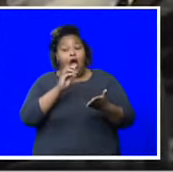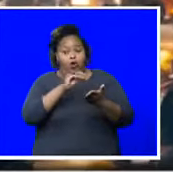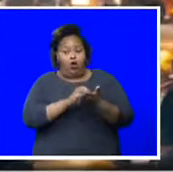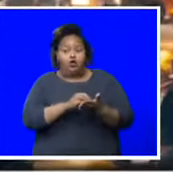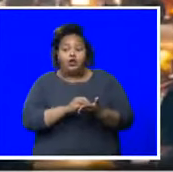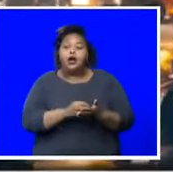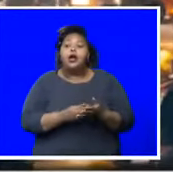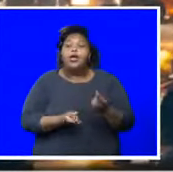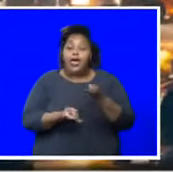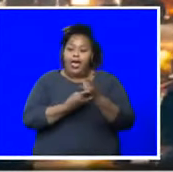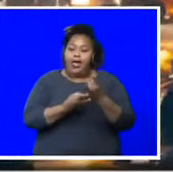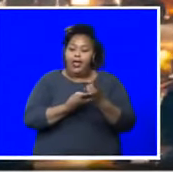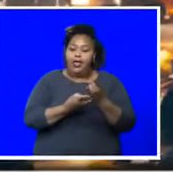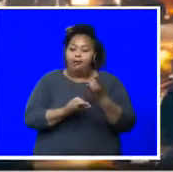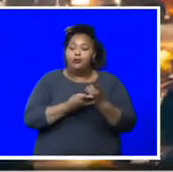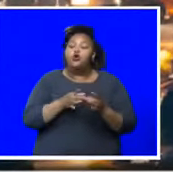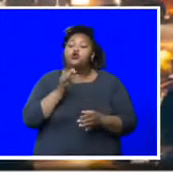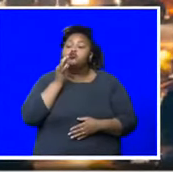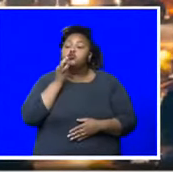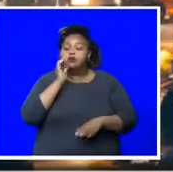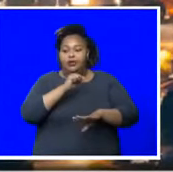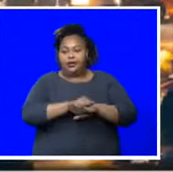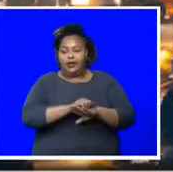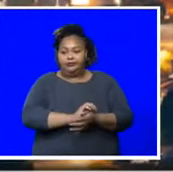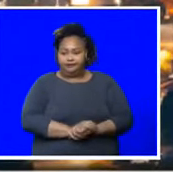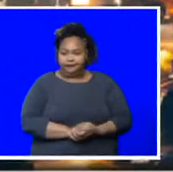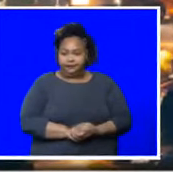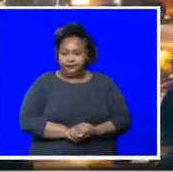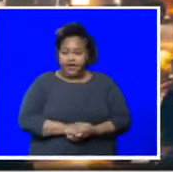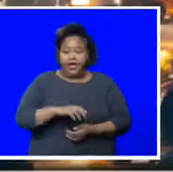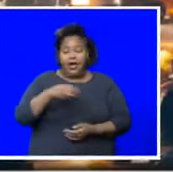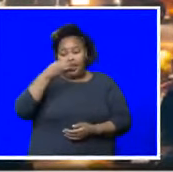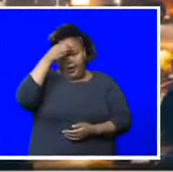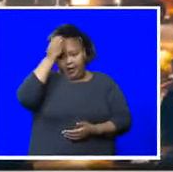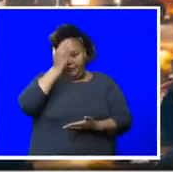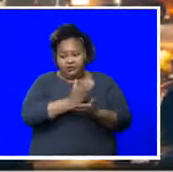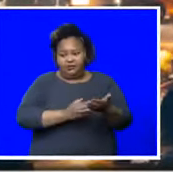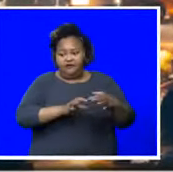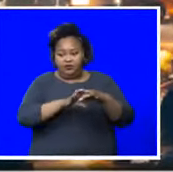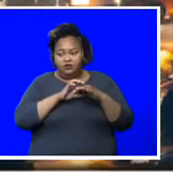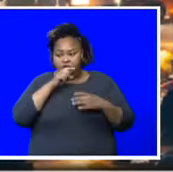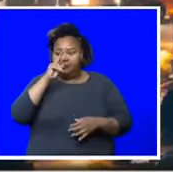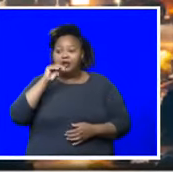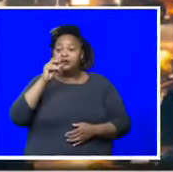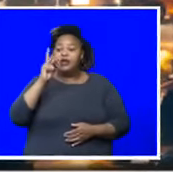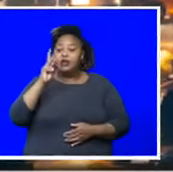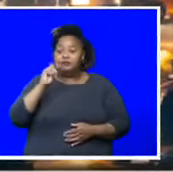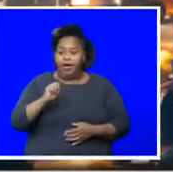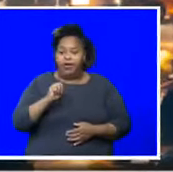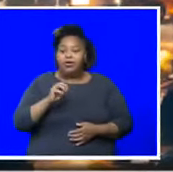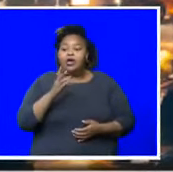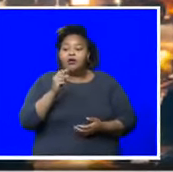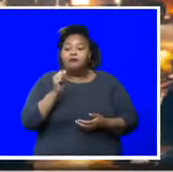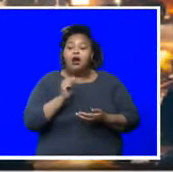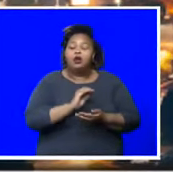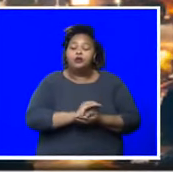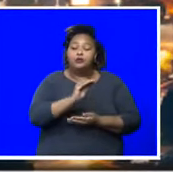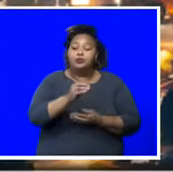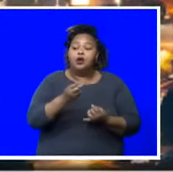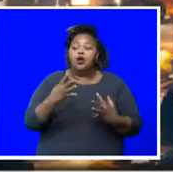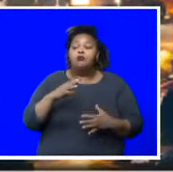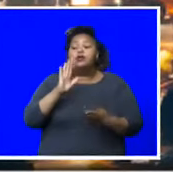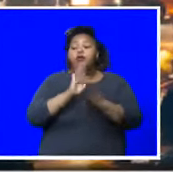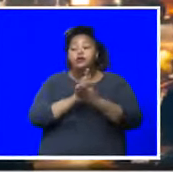ngisembabane. Ngaphandle lephungathi hlakala uyita ukhipha imali lengangethi igitsi letilishumi nakuthathwe nencenye temalangene